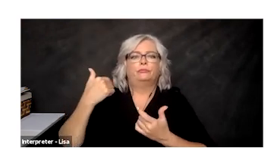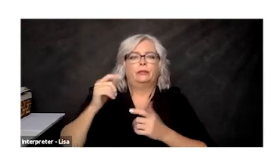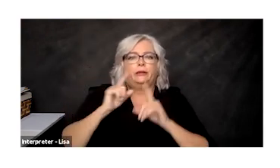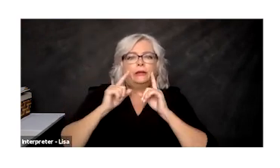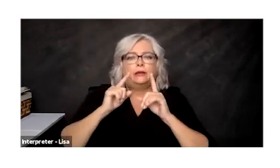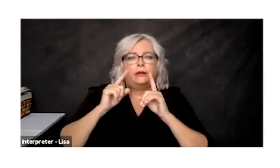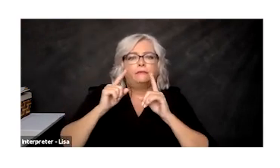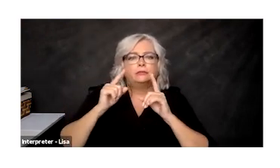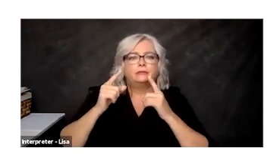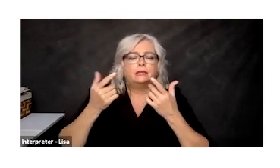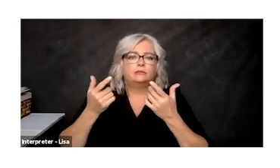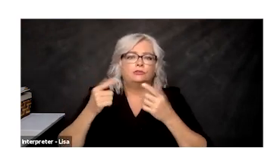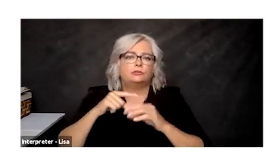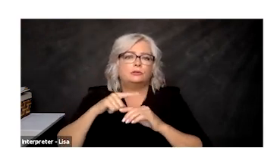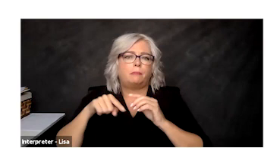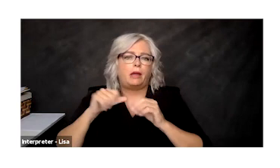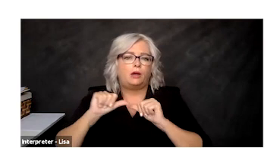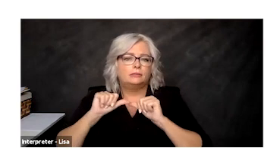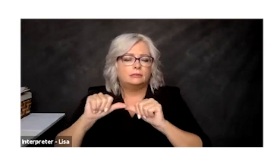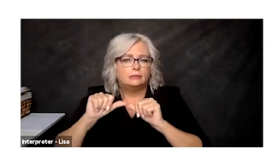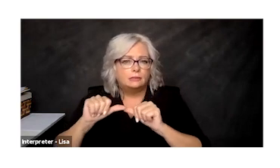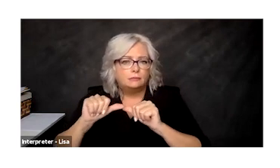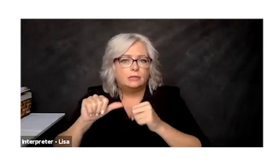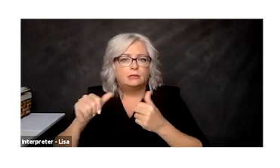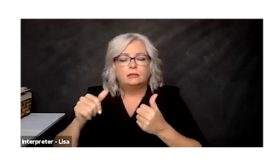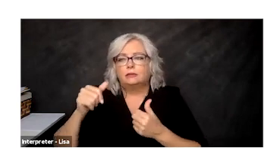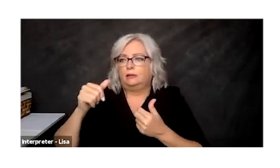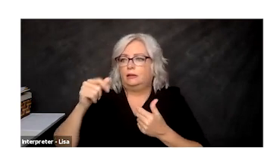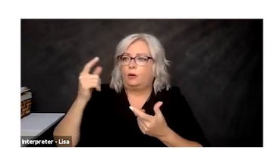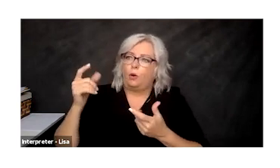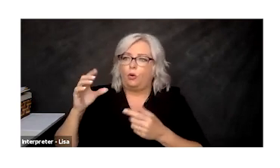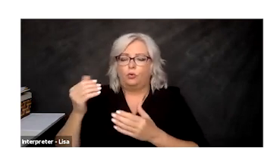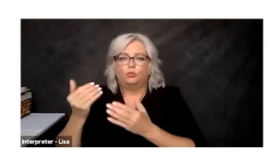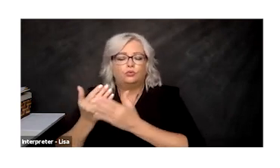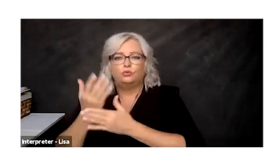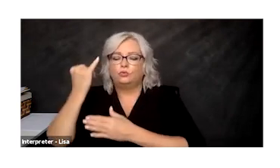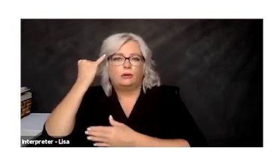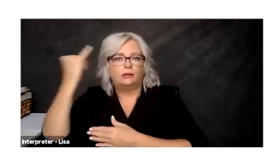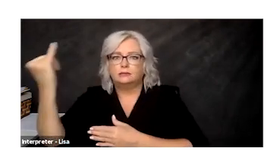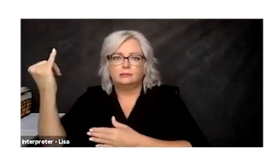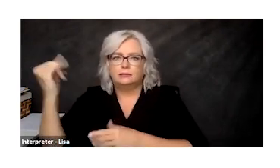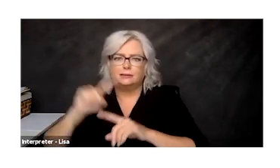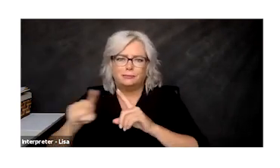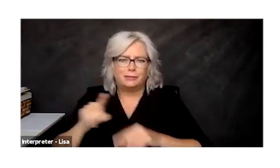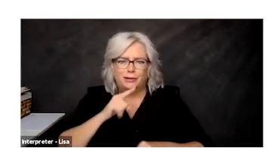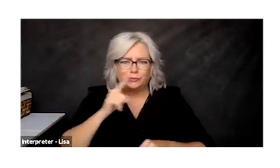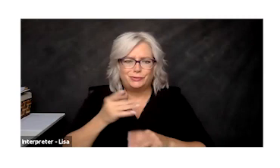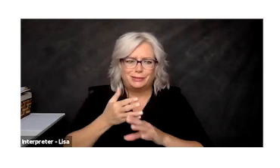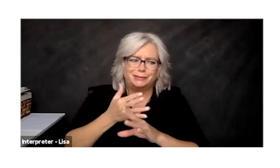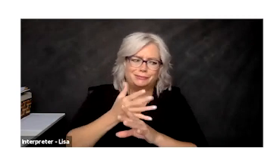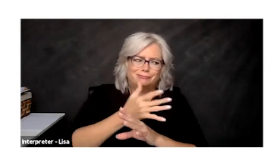about sustainability is sort of seen as being new and novel, but people have been doing this for centuries.